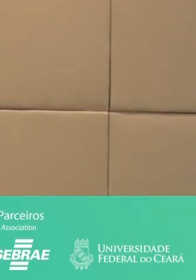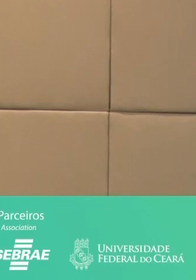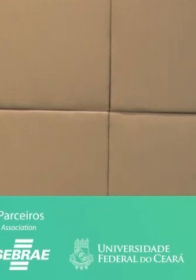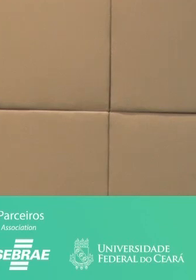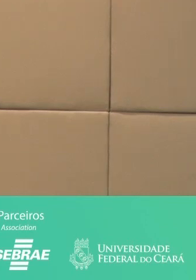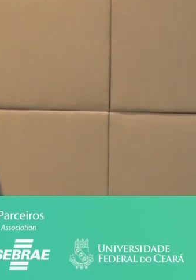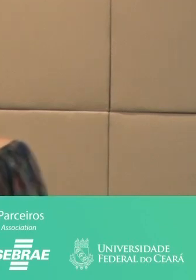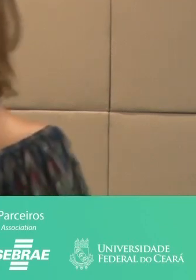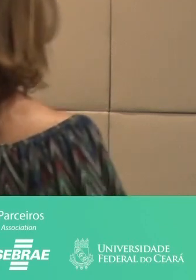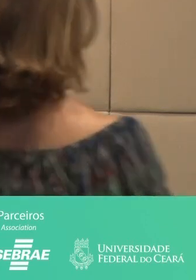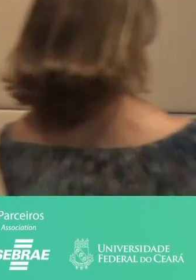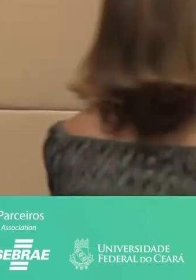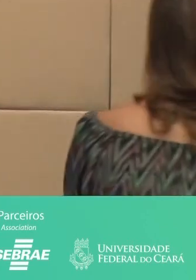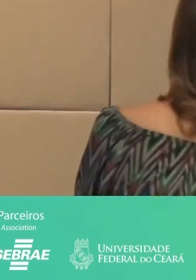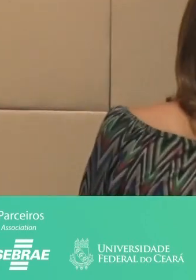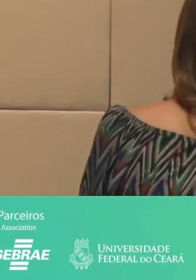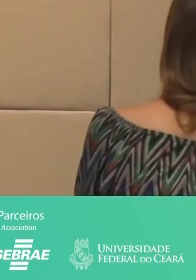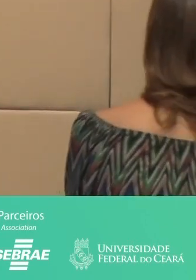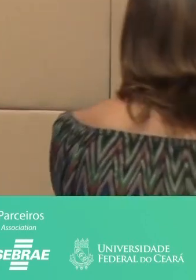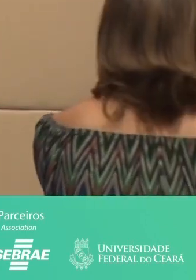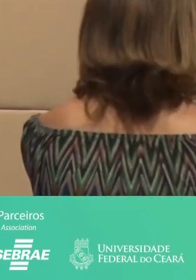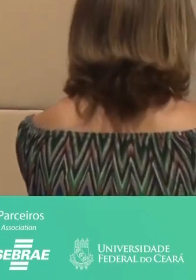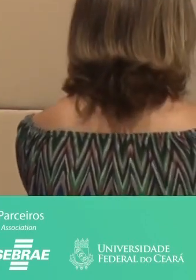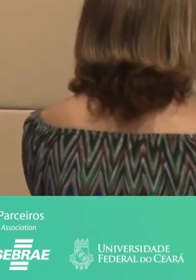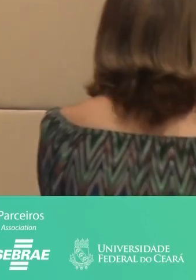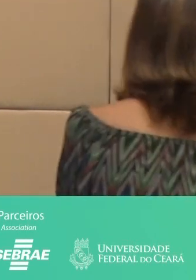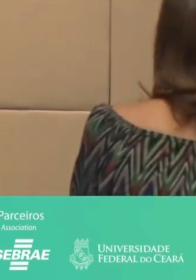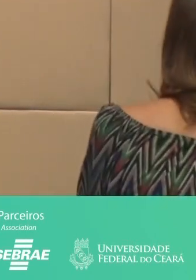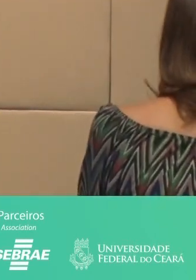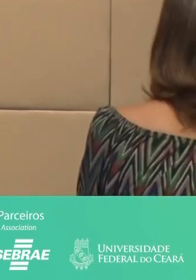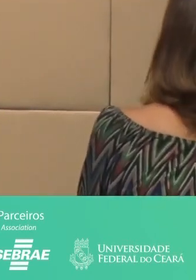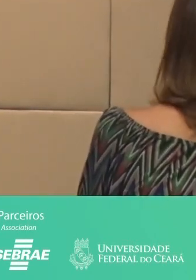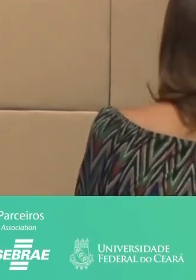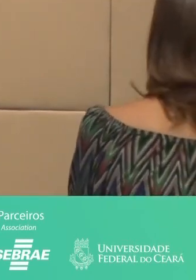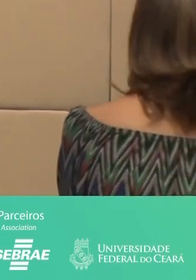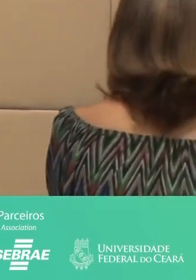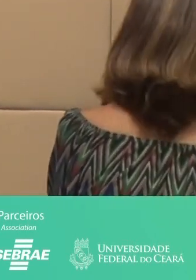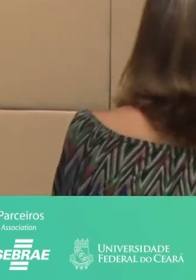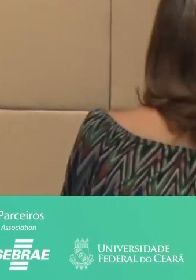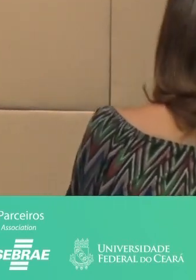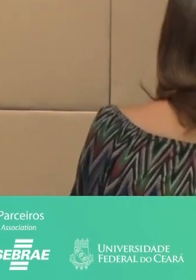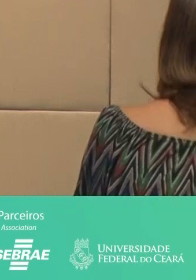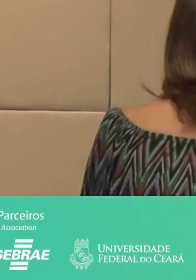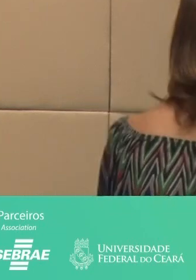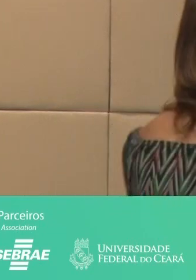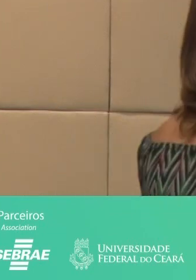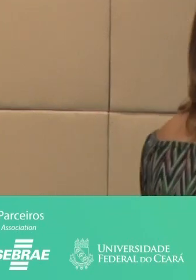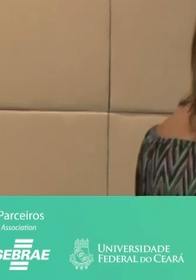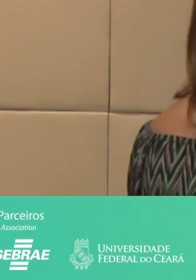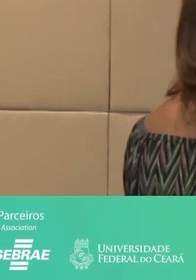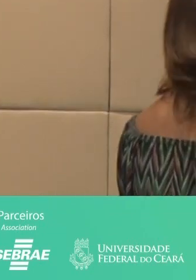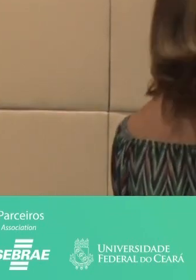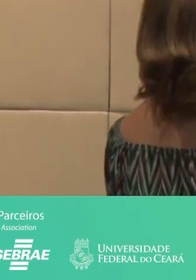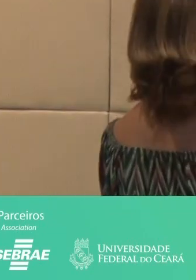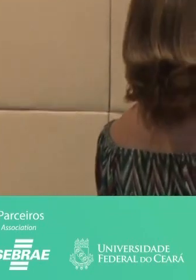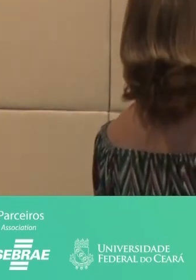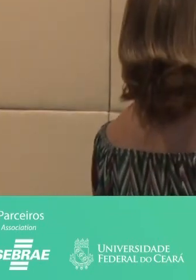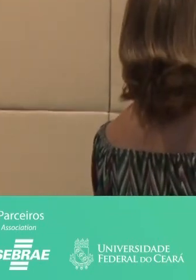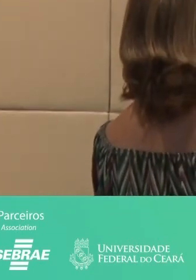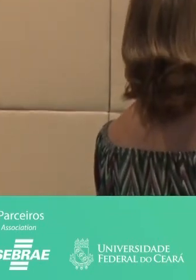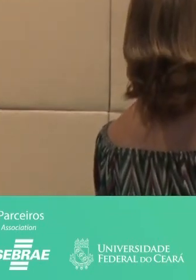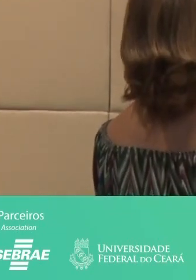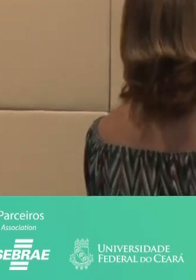da Alemanha. Let's talk about Germany's vision in terms of green hydrogen. Eu acho que a gente já ouviu We